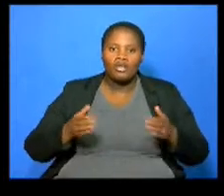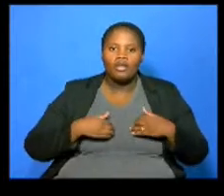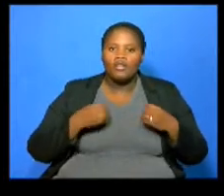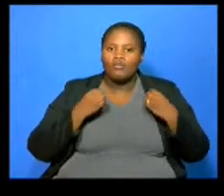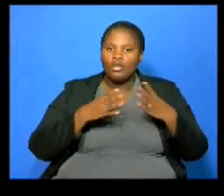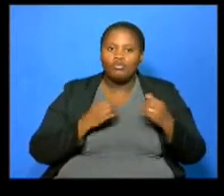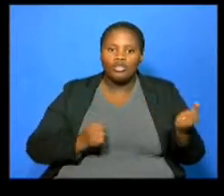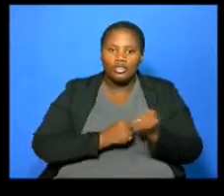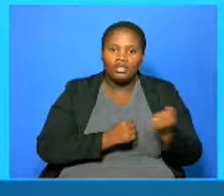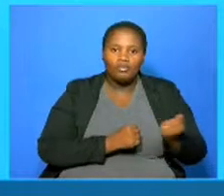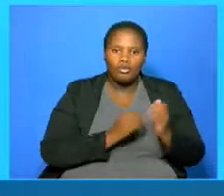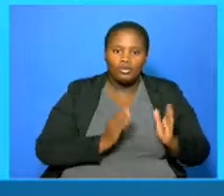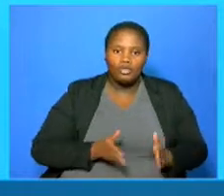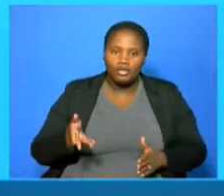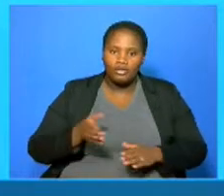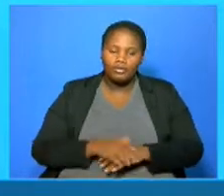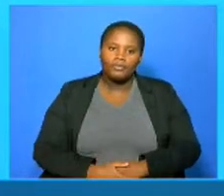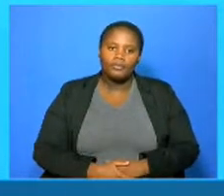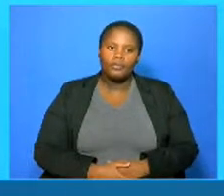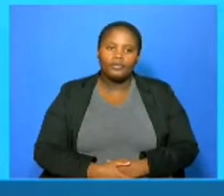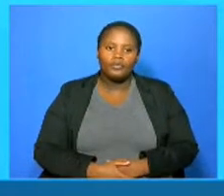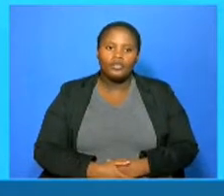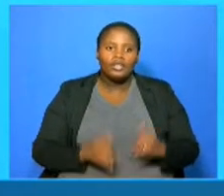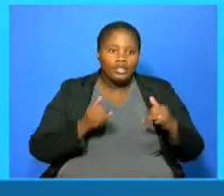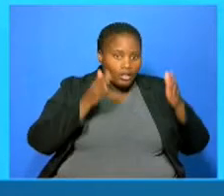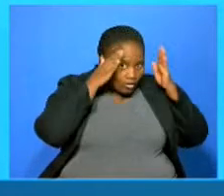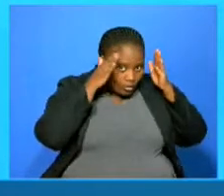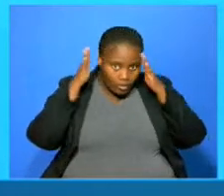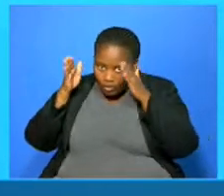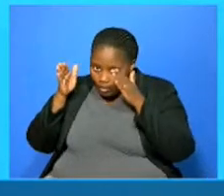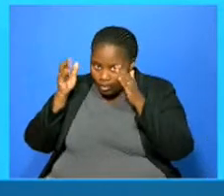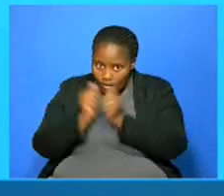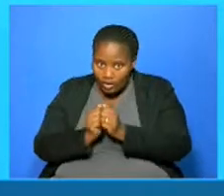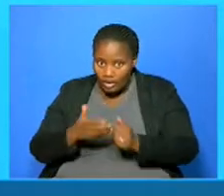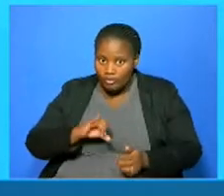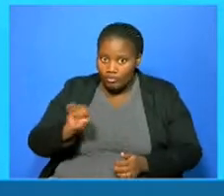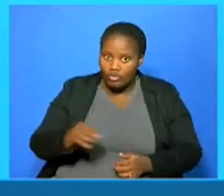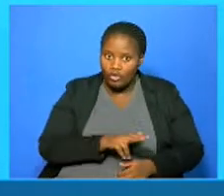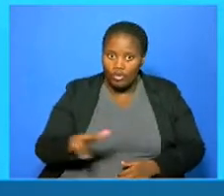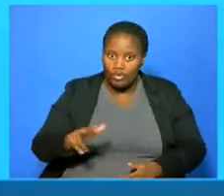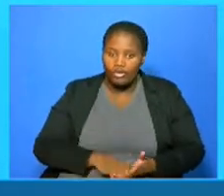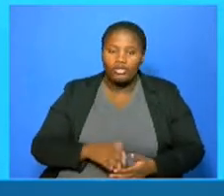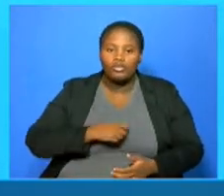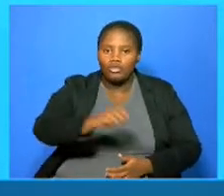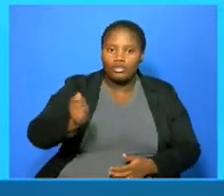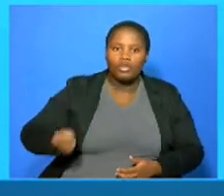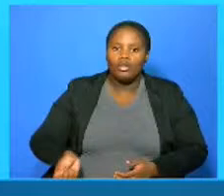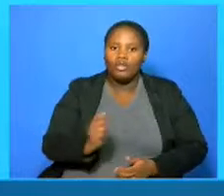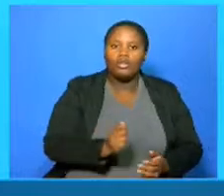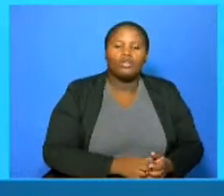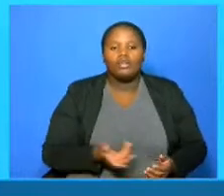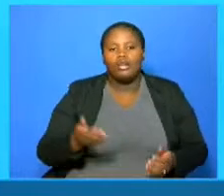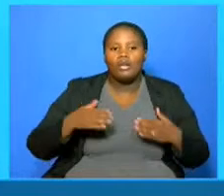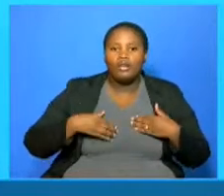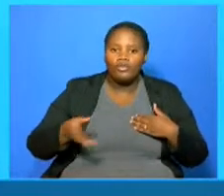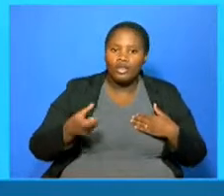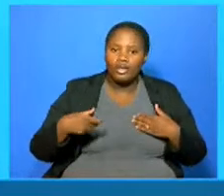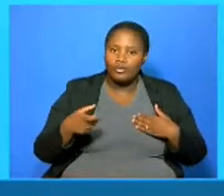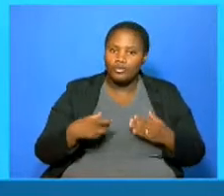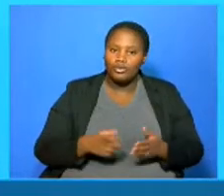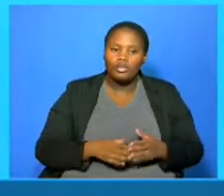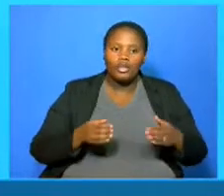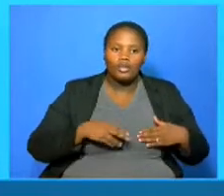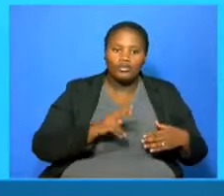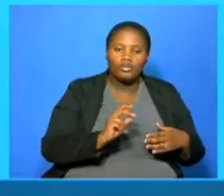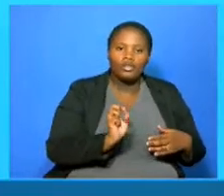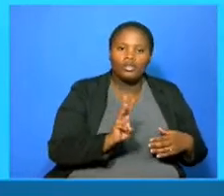many supporters here. You know. Now shifting focus to the ongoing J30 Tennis World Tour hosted in Gaborone, local